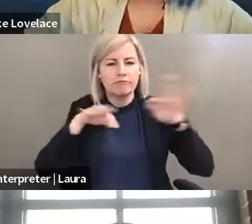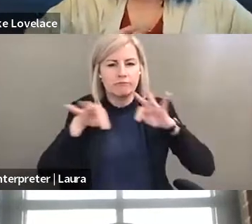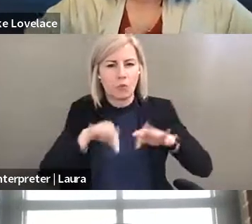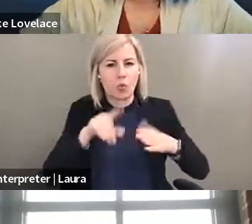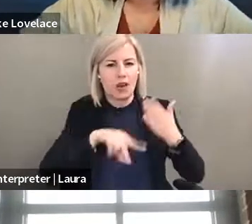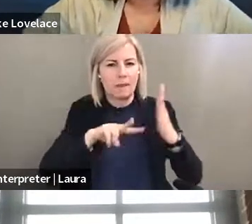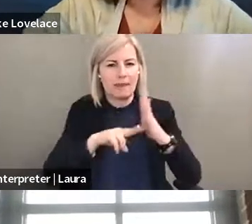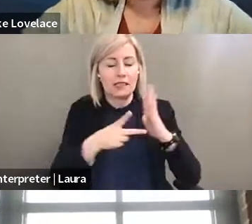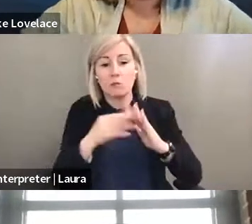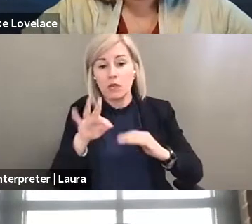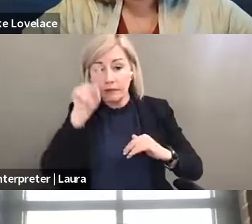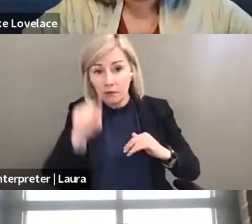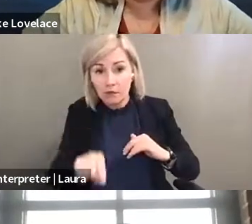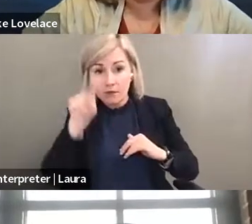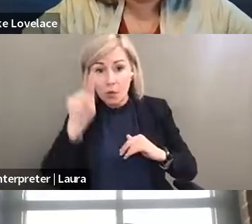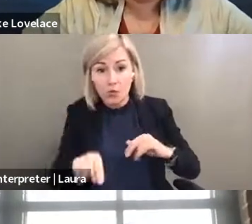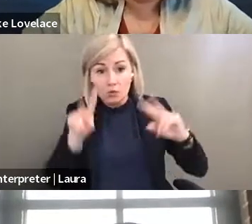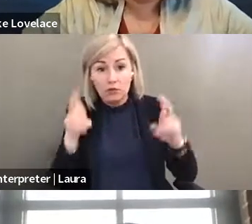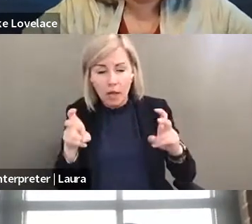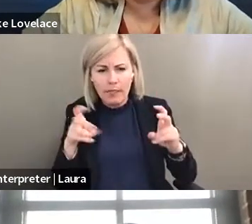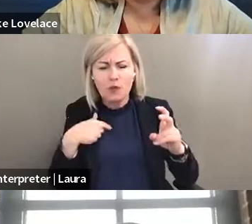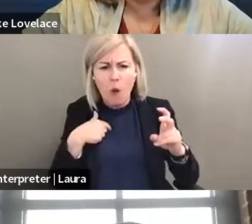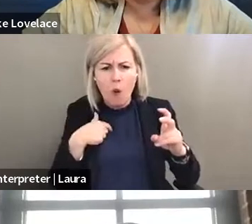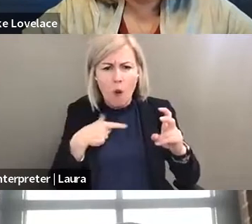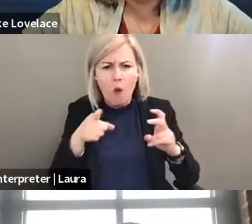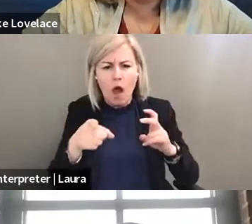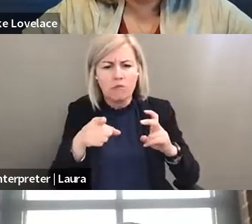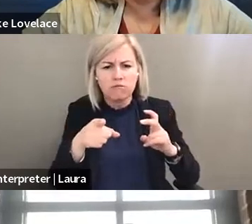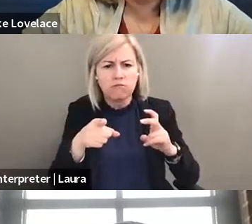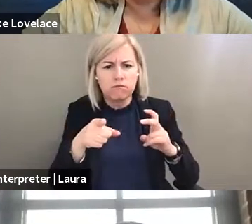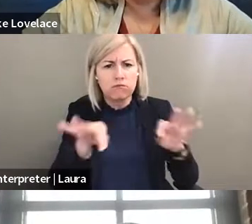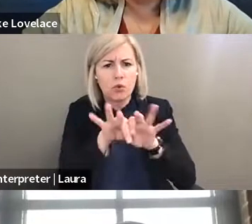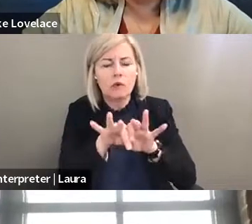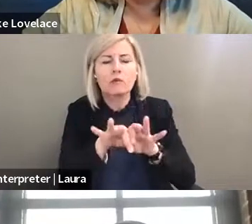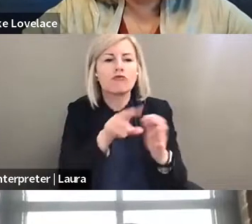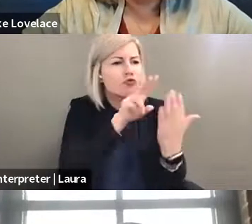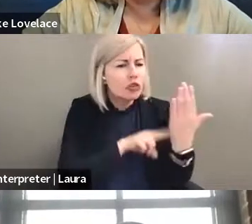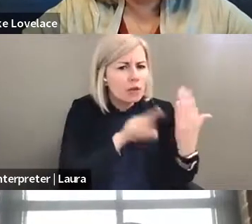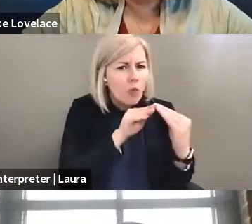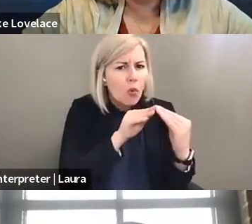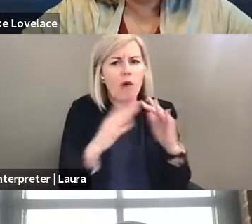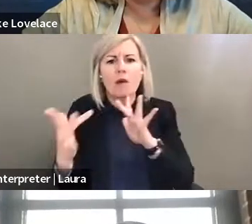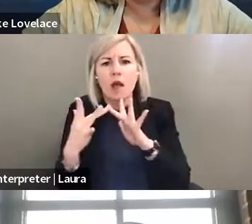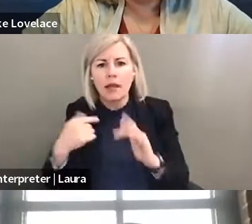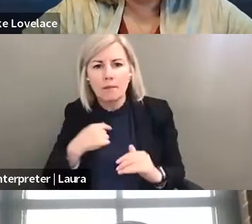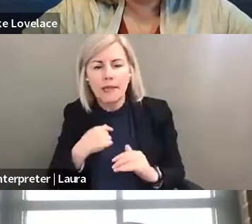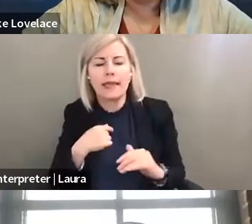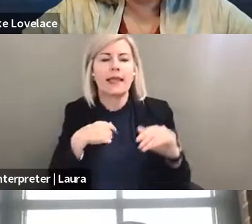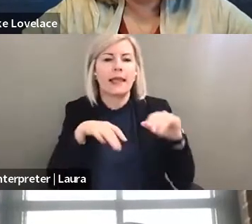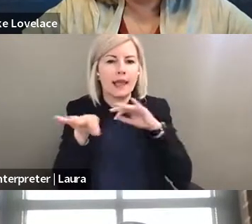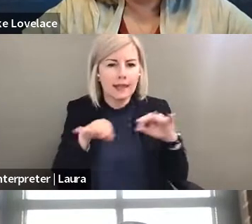of those topics in a large sense means something to you, either read more about it or reach out to me and I can kind of go